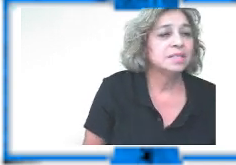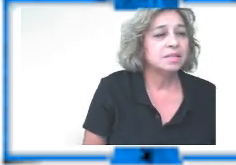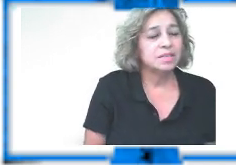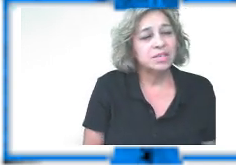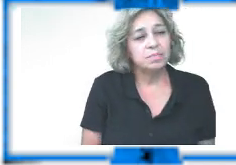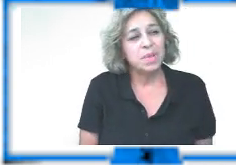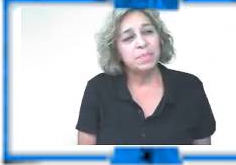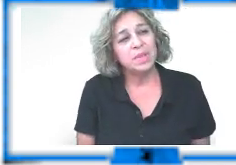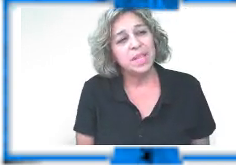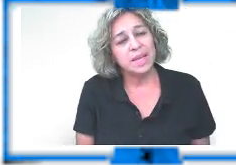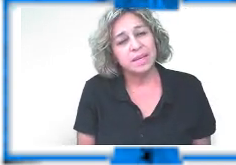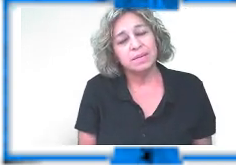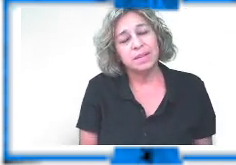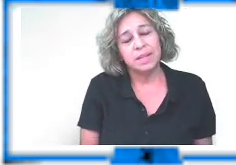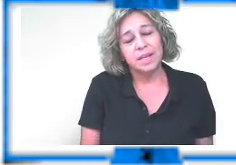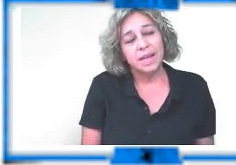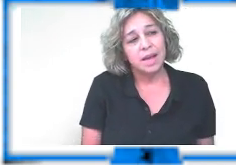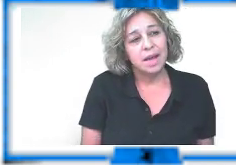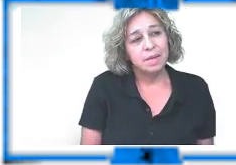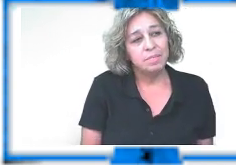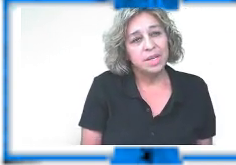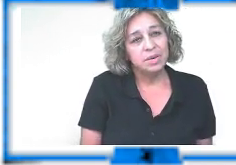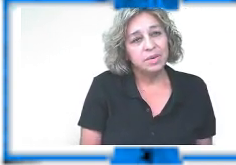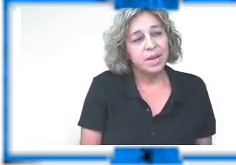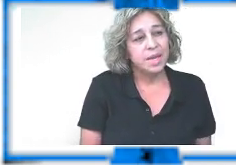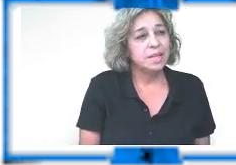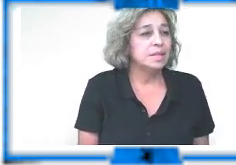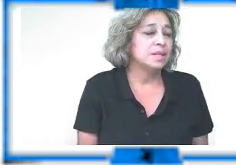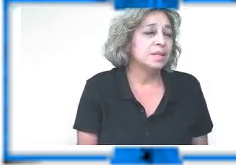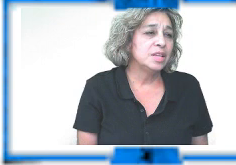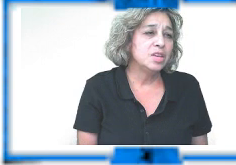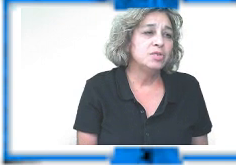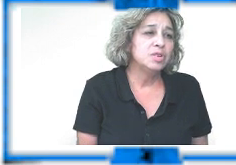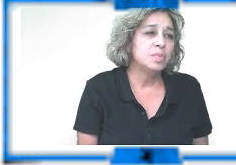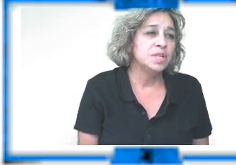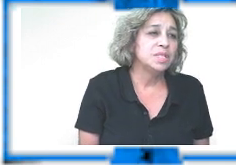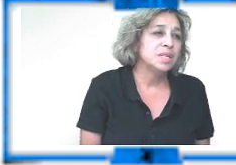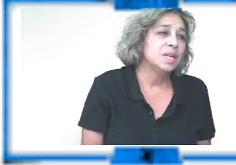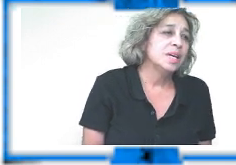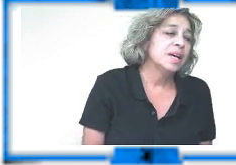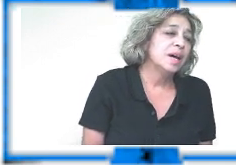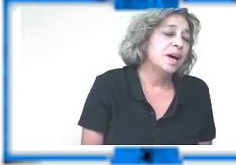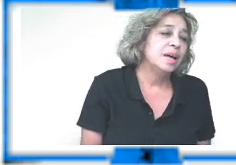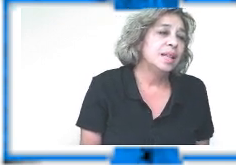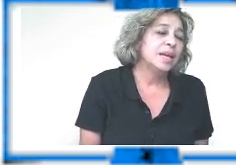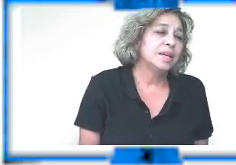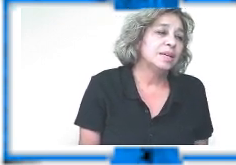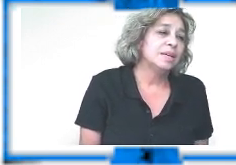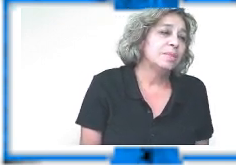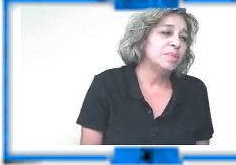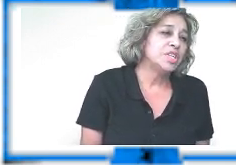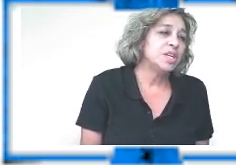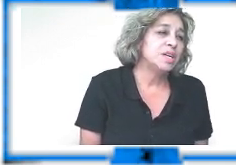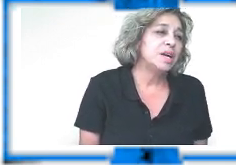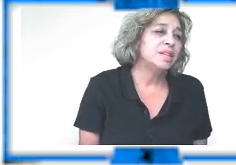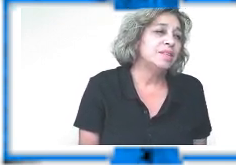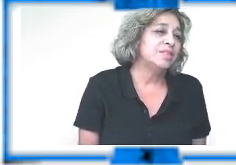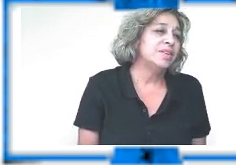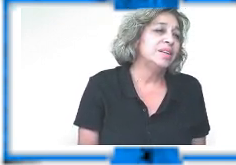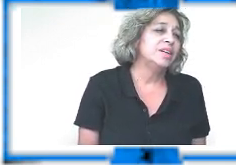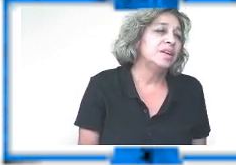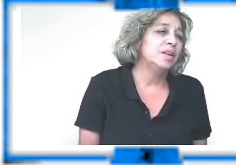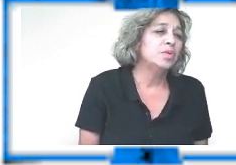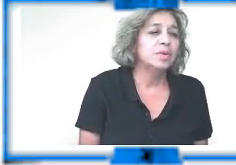thanks to people like AMLO and the YouTubers, like